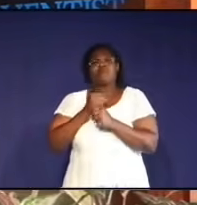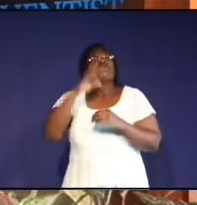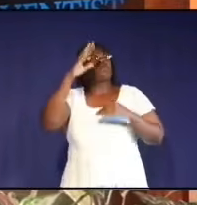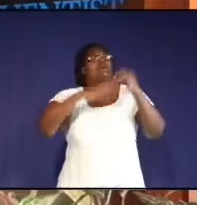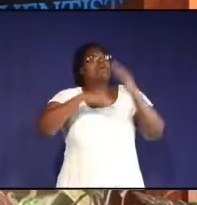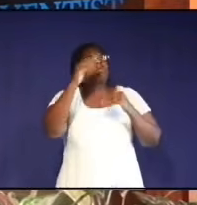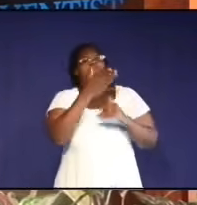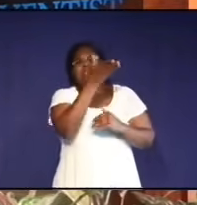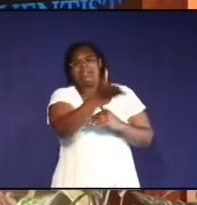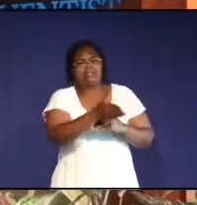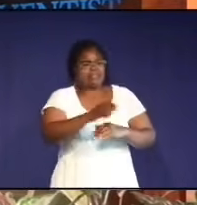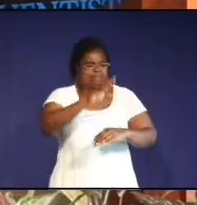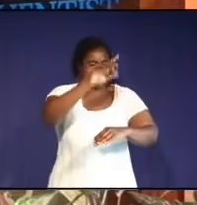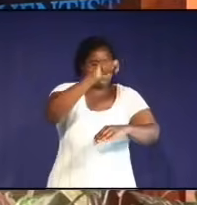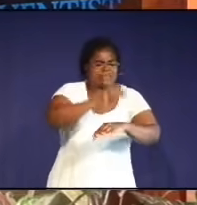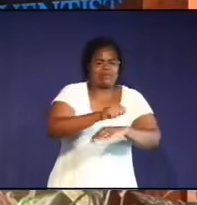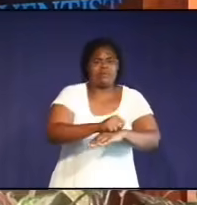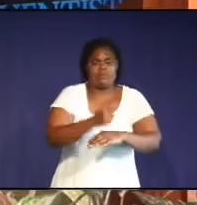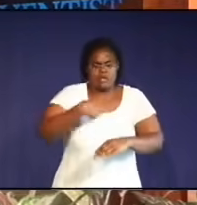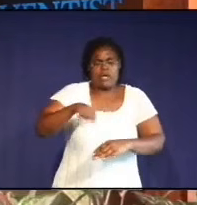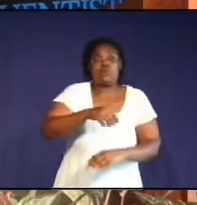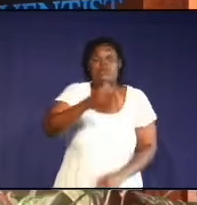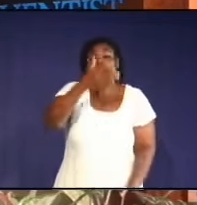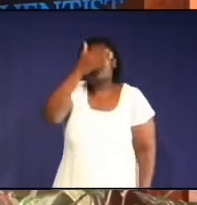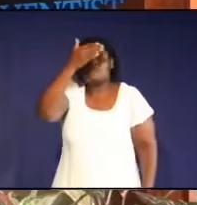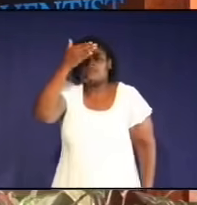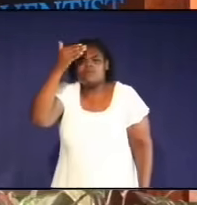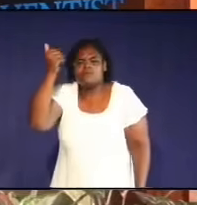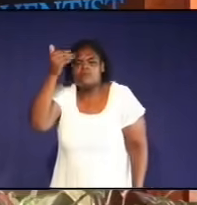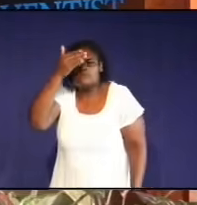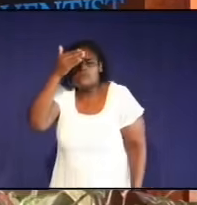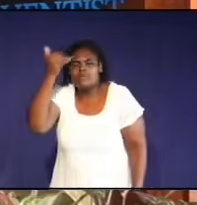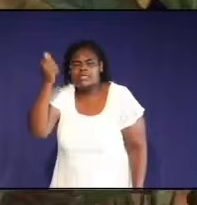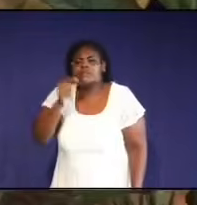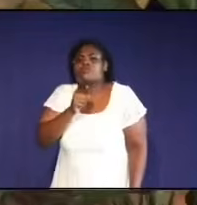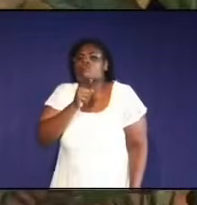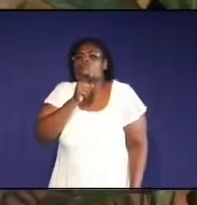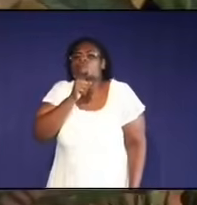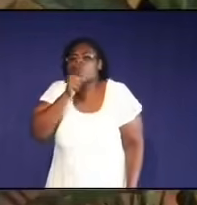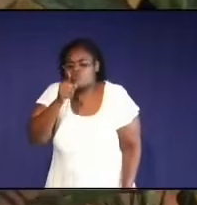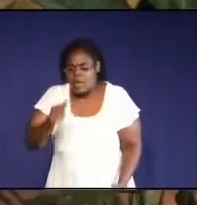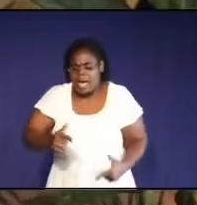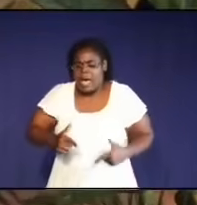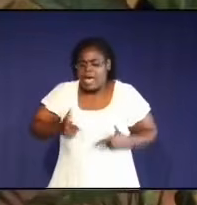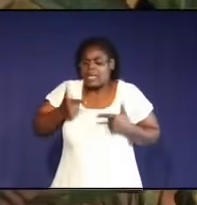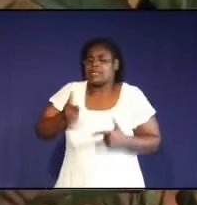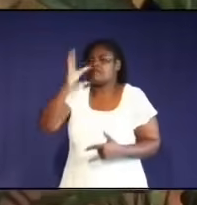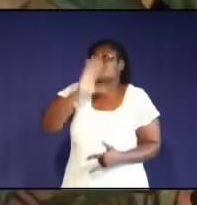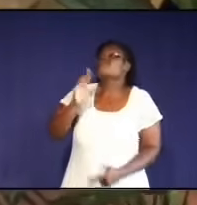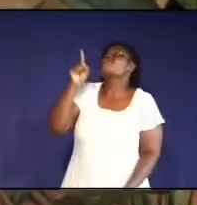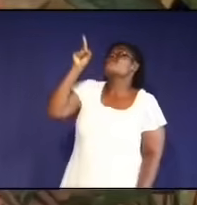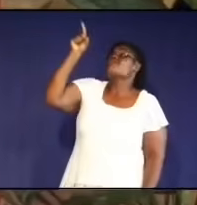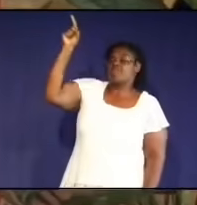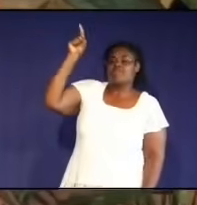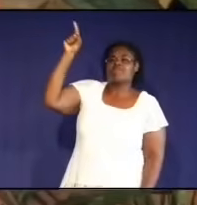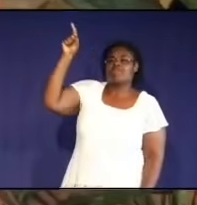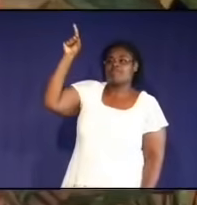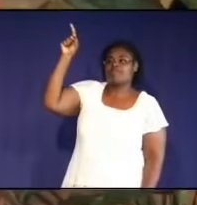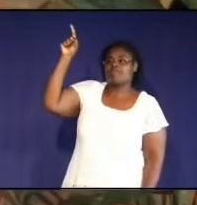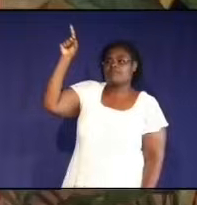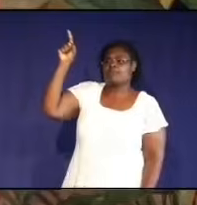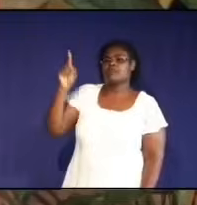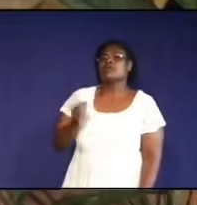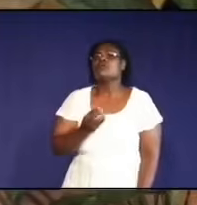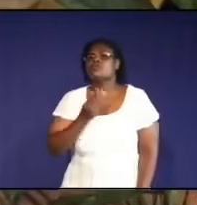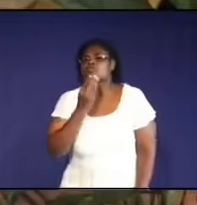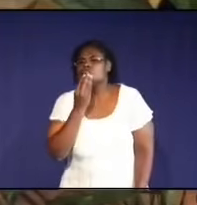building, that we forget the living God. The Jews, Ellen White